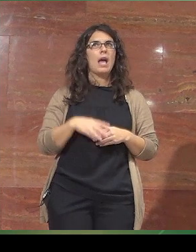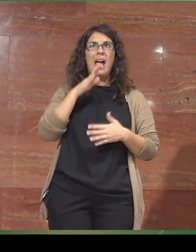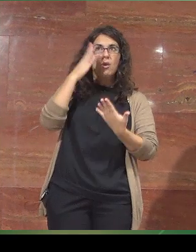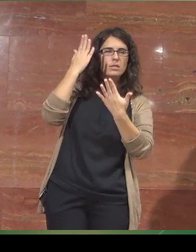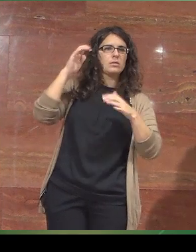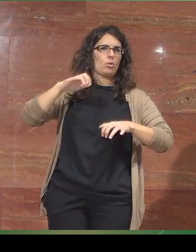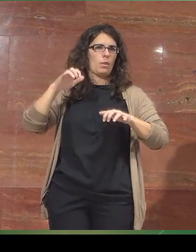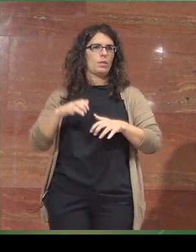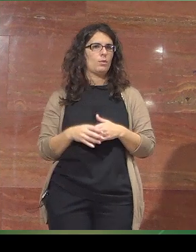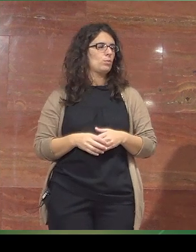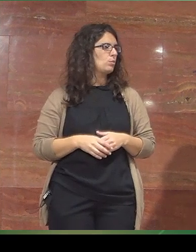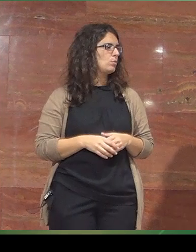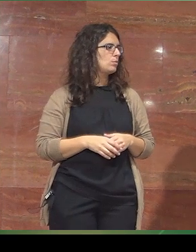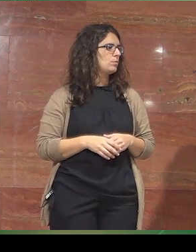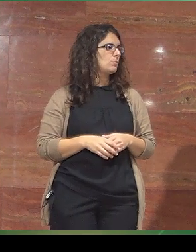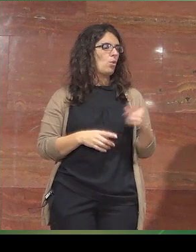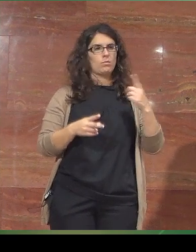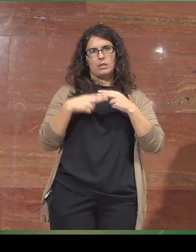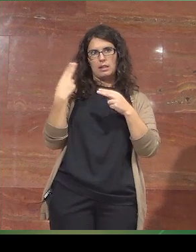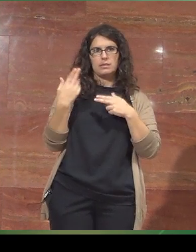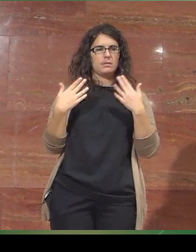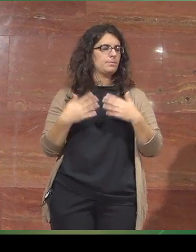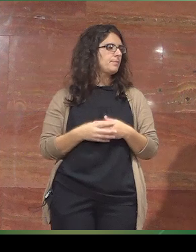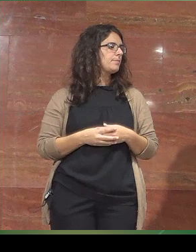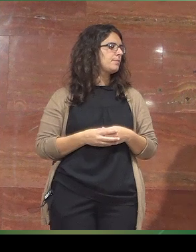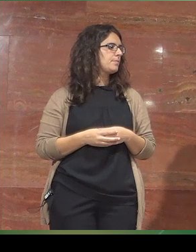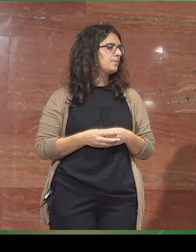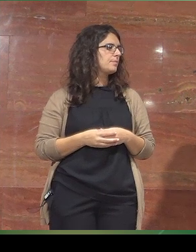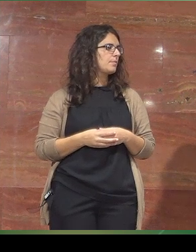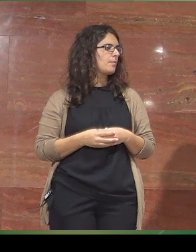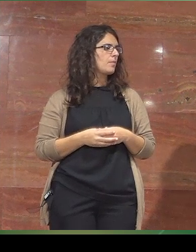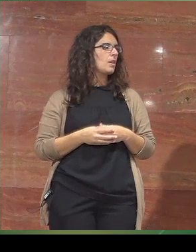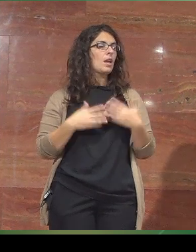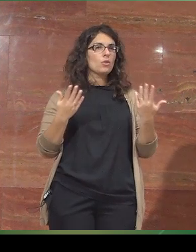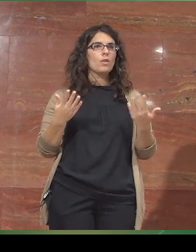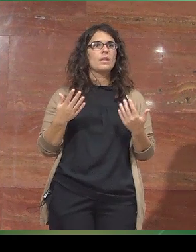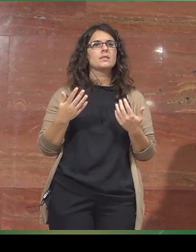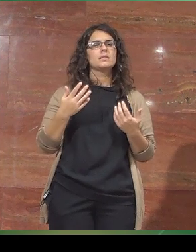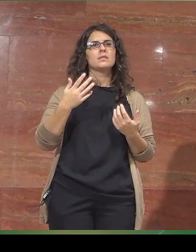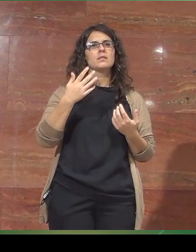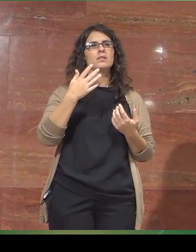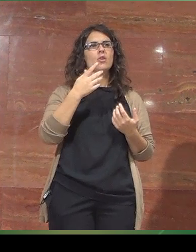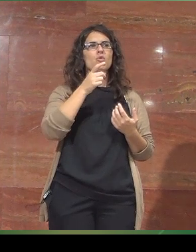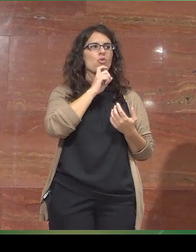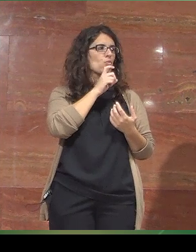taxi. So it's how can you go from a pictogram to a narrative system?